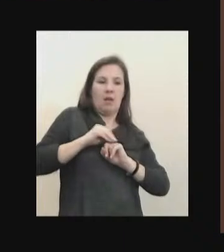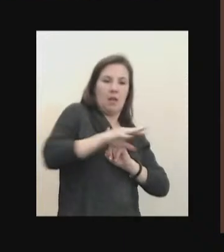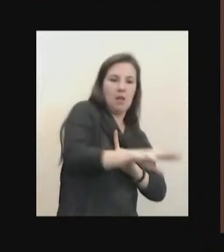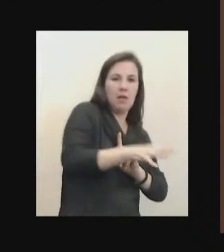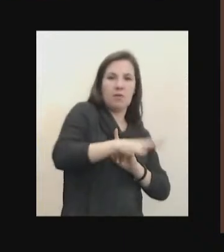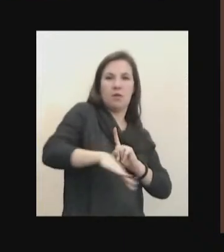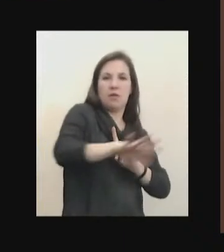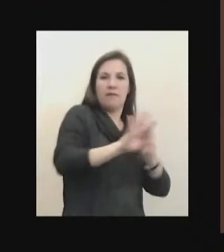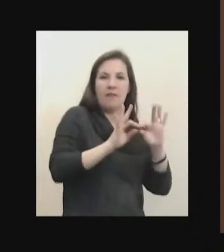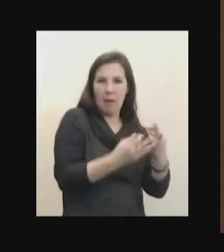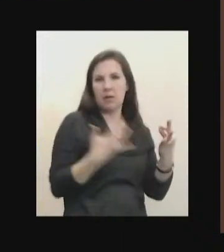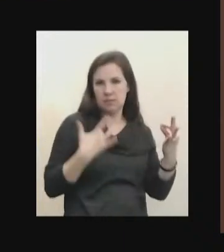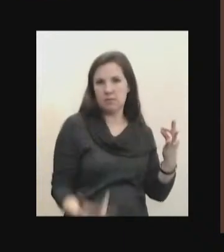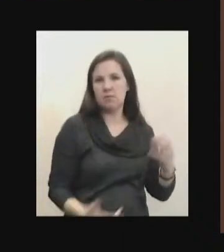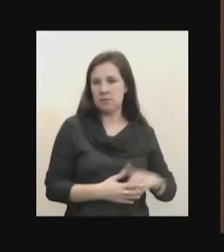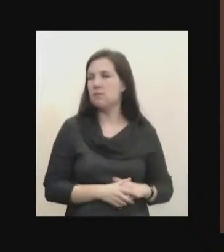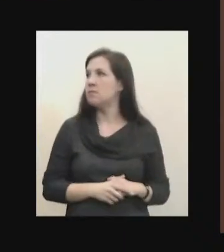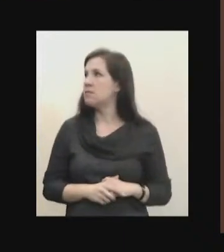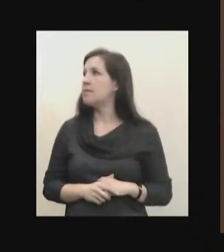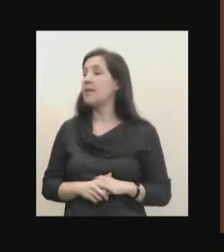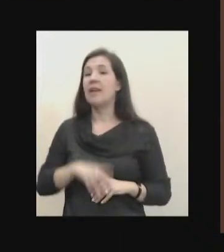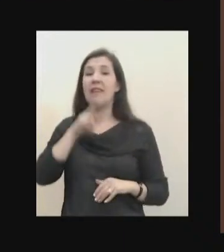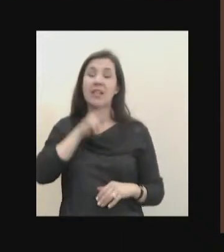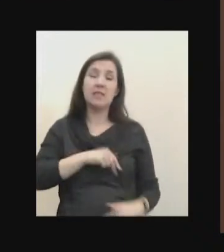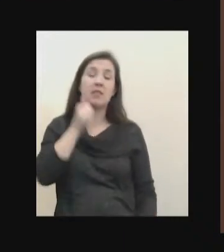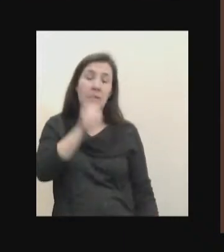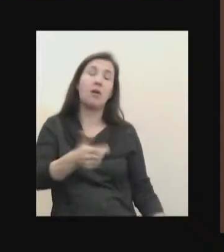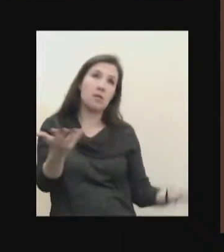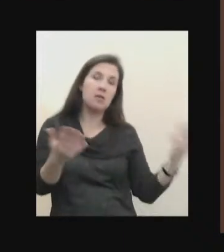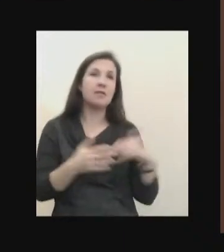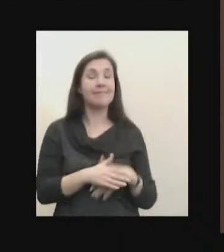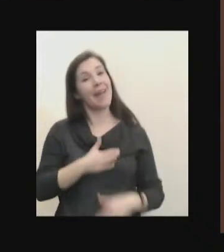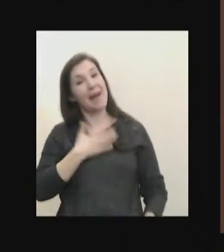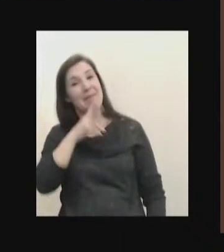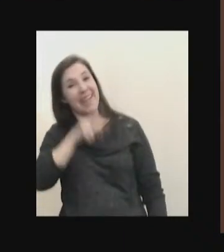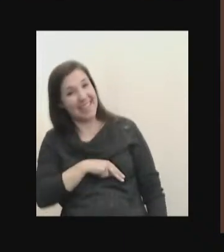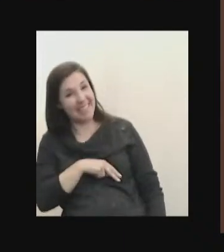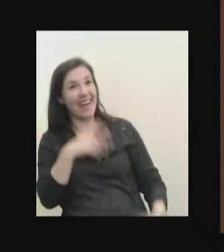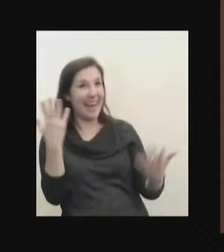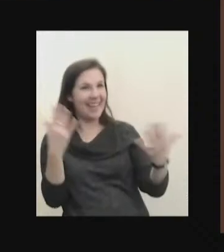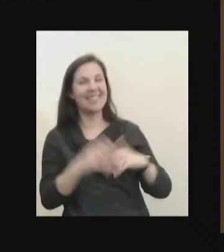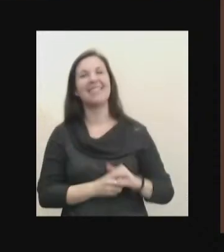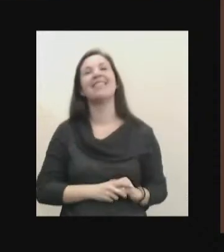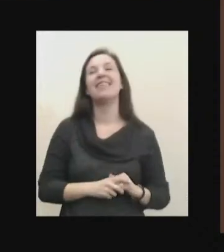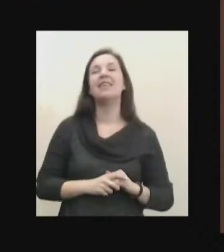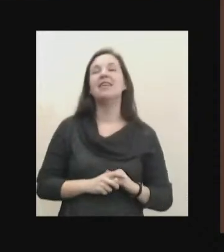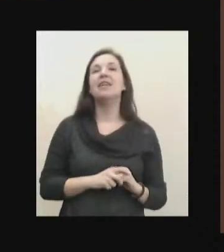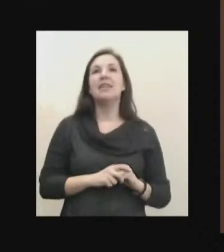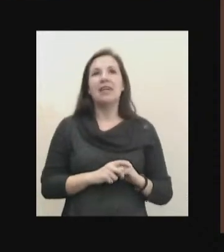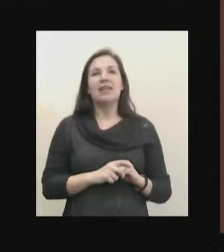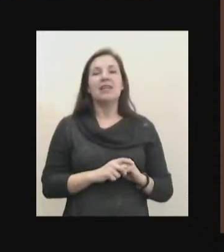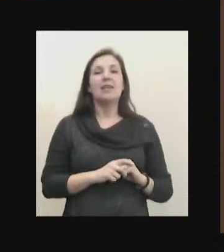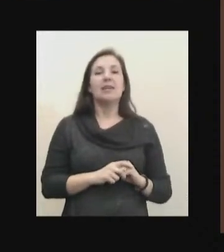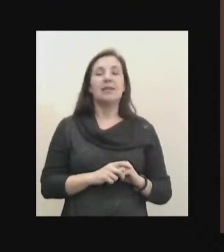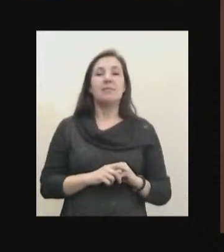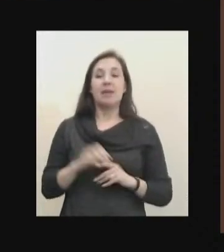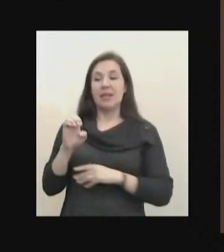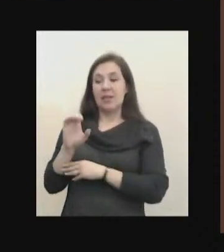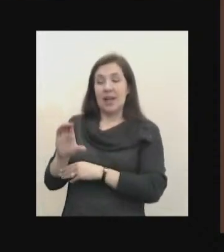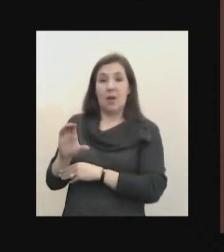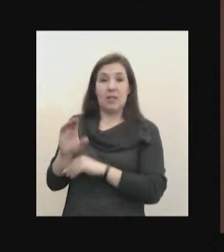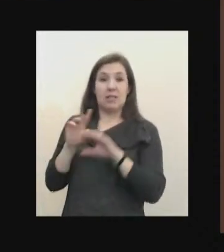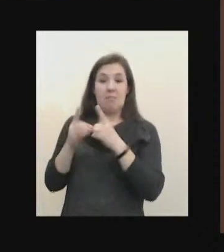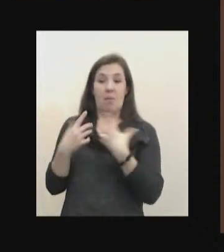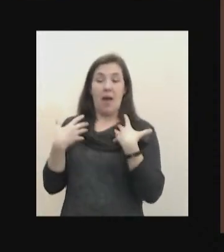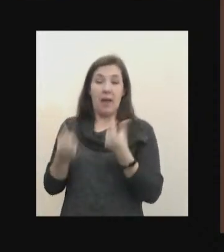will. Thanksgiving's tomorrow, and happy Thanksgiving to all. But the Erie County Department of Health encourages people who plan to